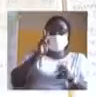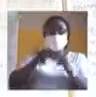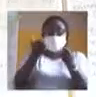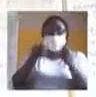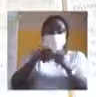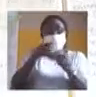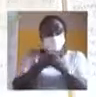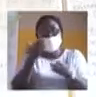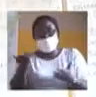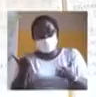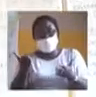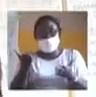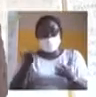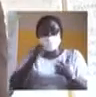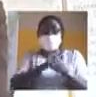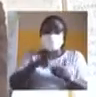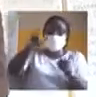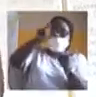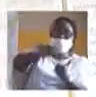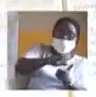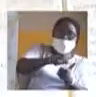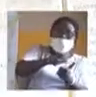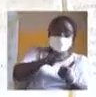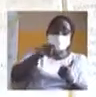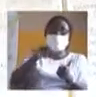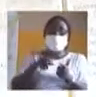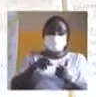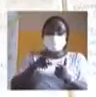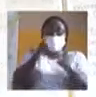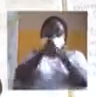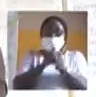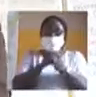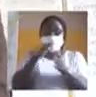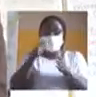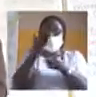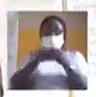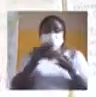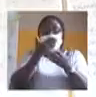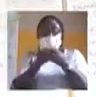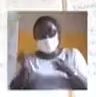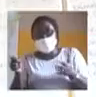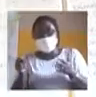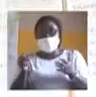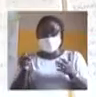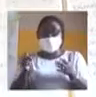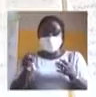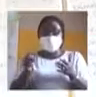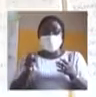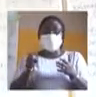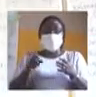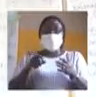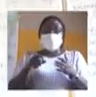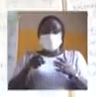by purchasing power? You see, when we were talking about effective demand, we were talking about ability to